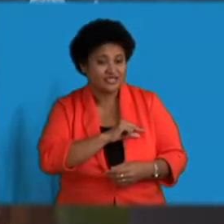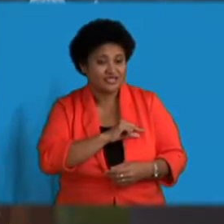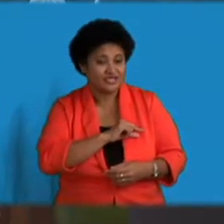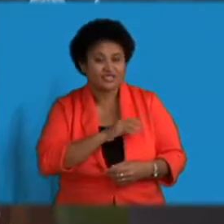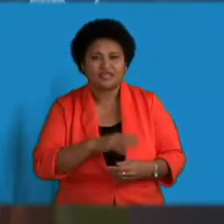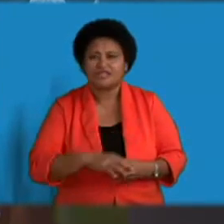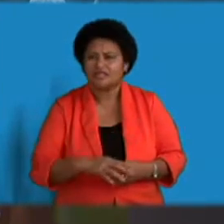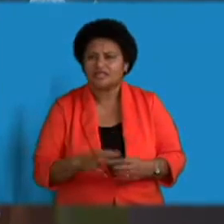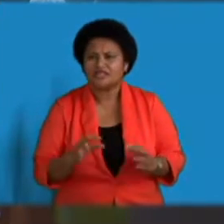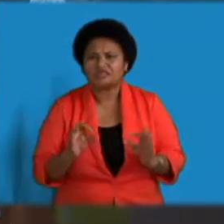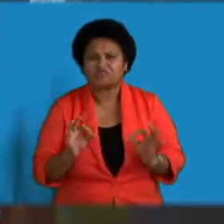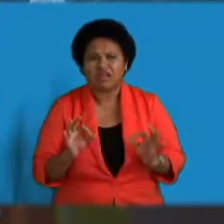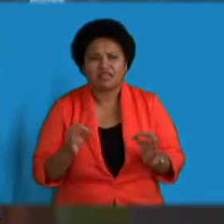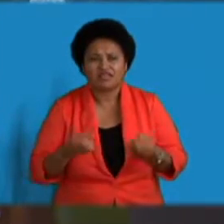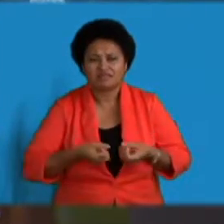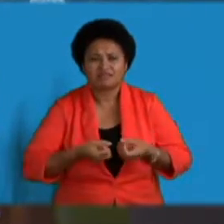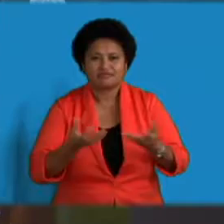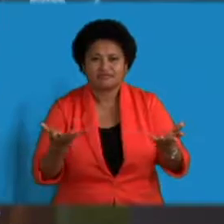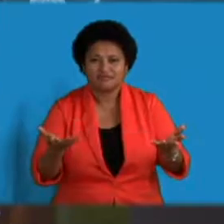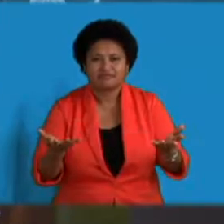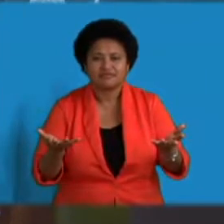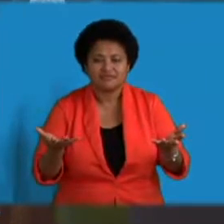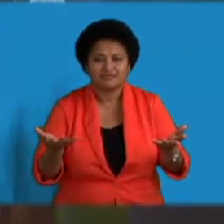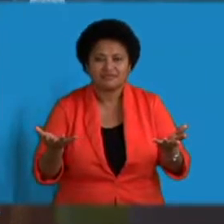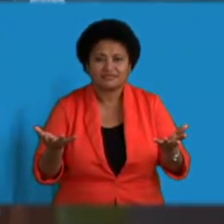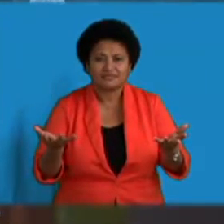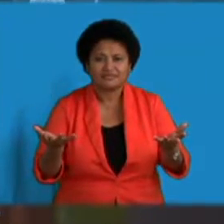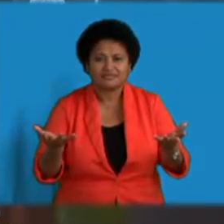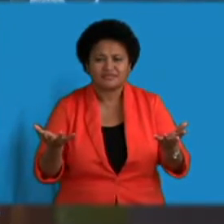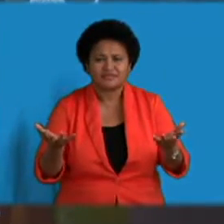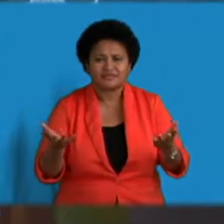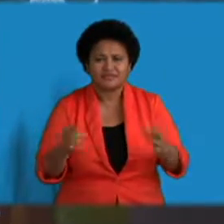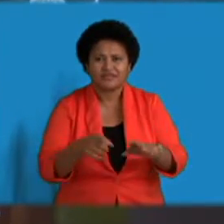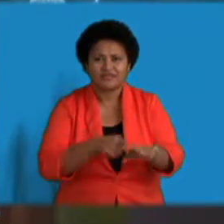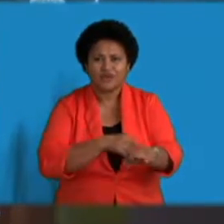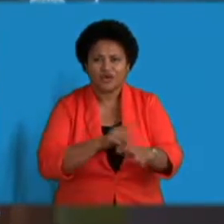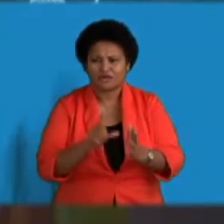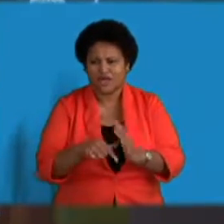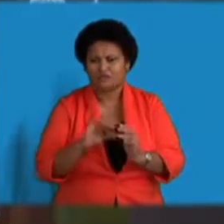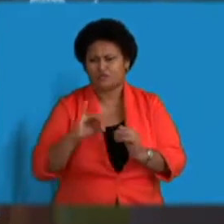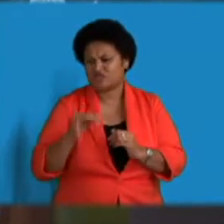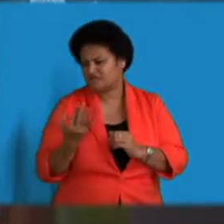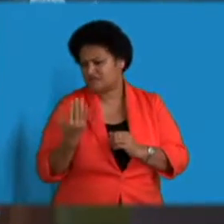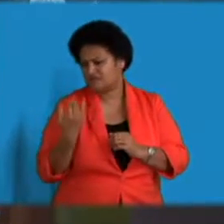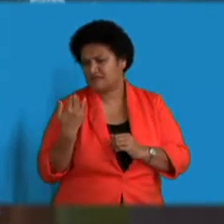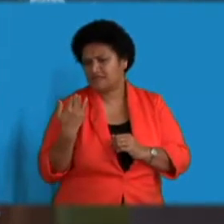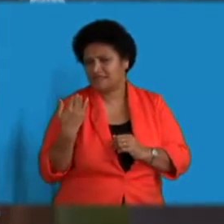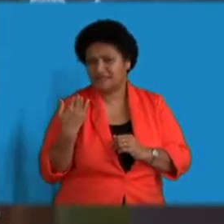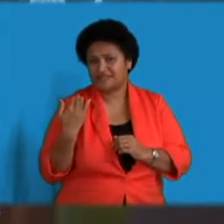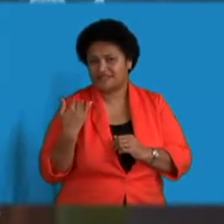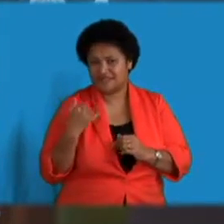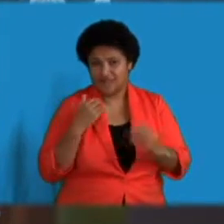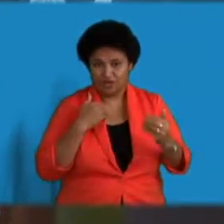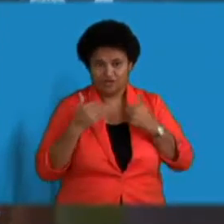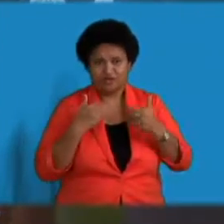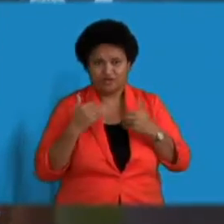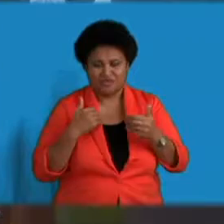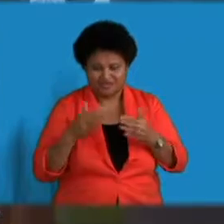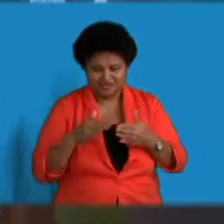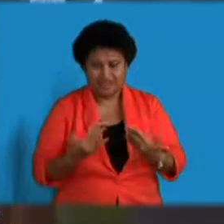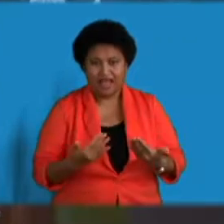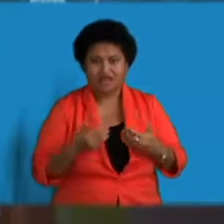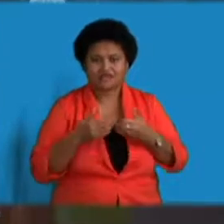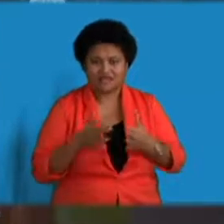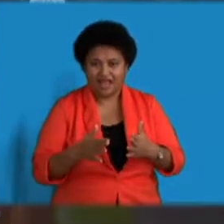hasn't been offered that widely for long. It is only recently that USP probably started to offer